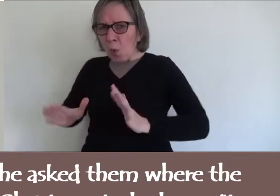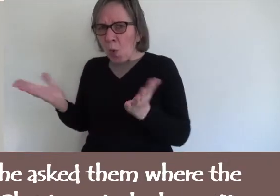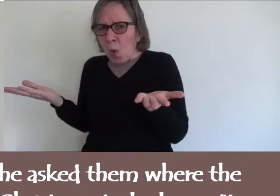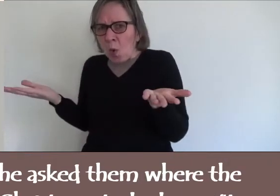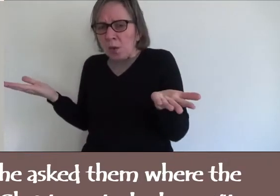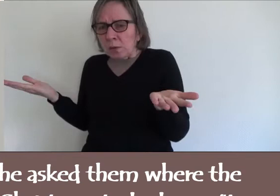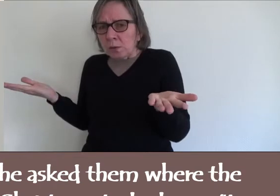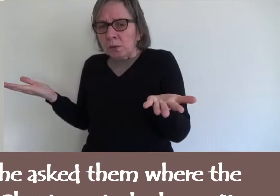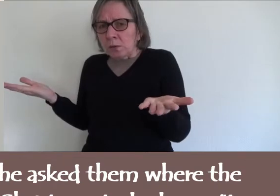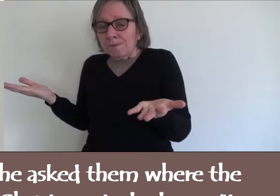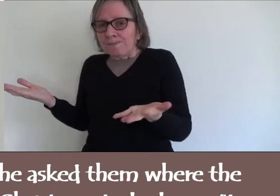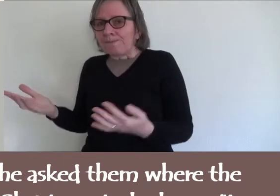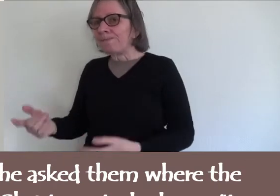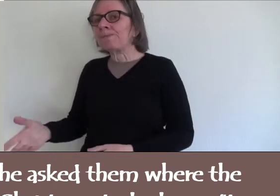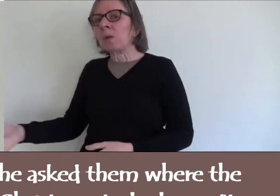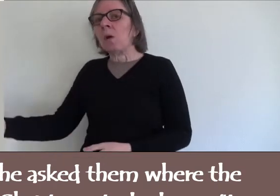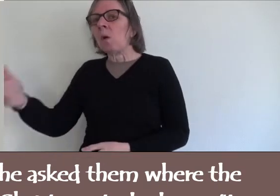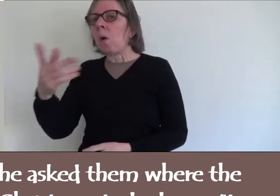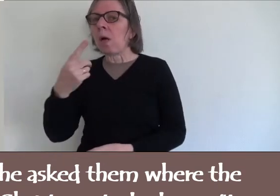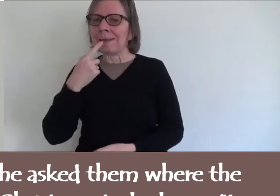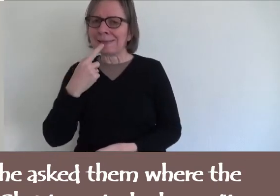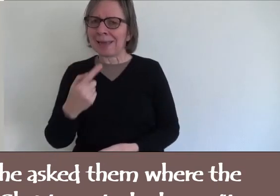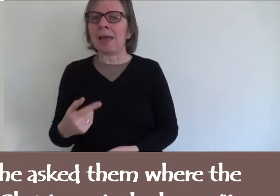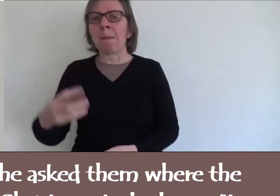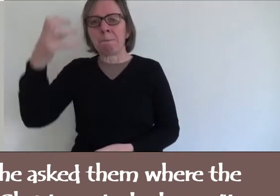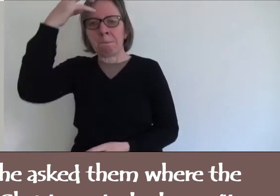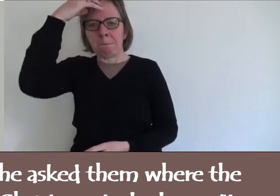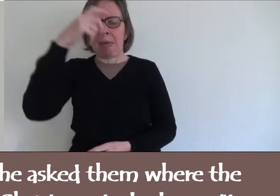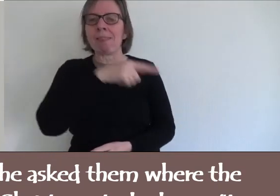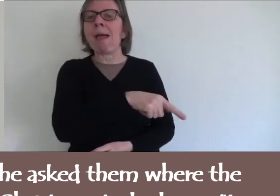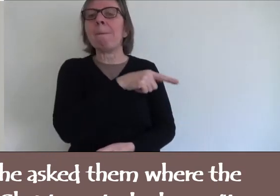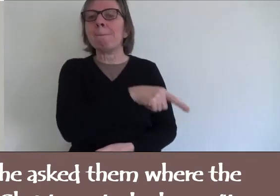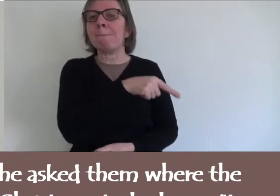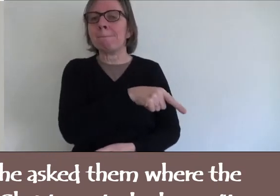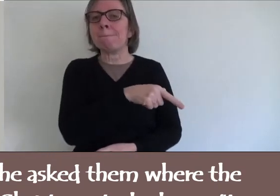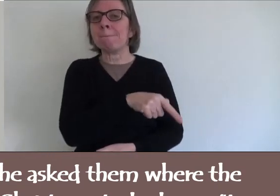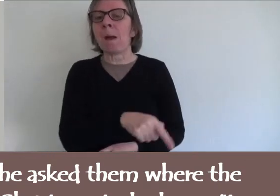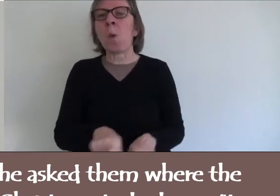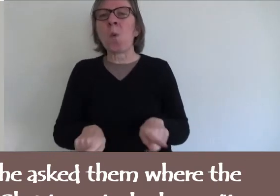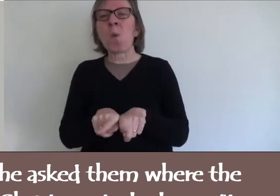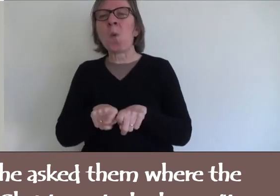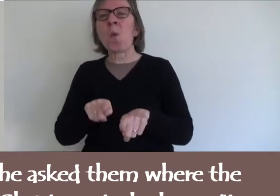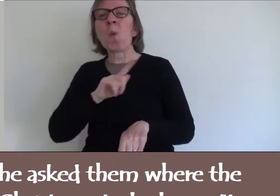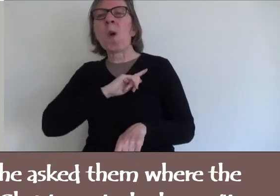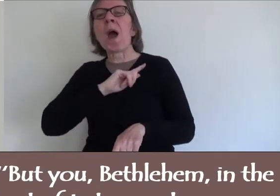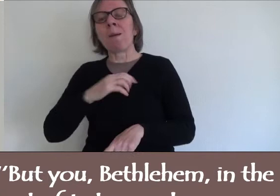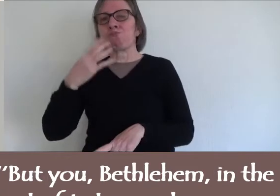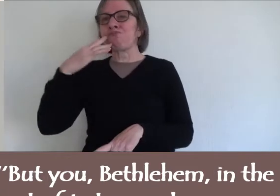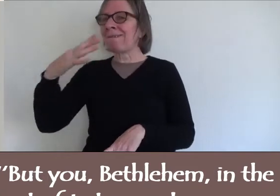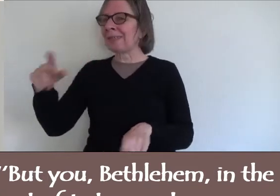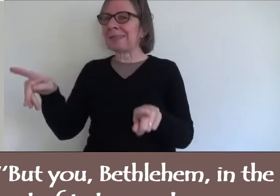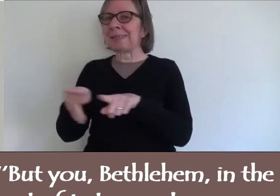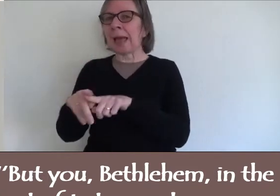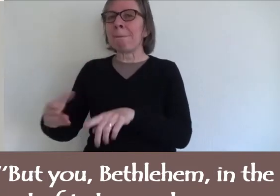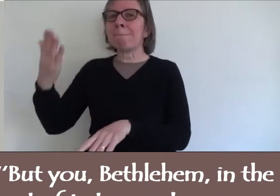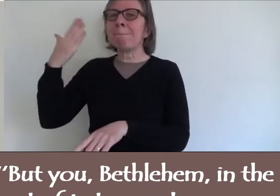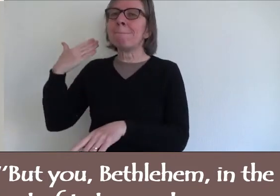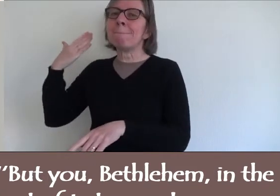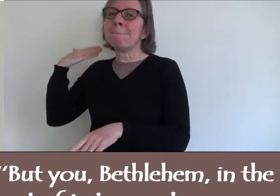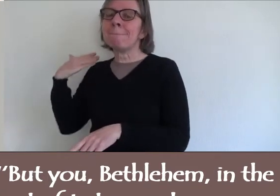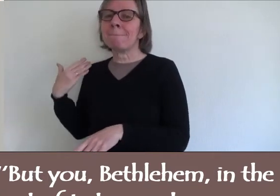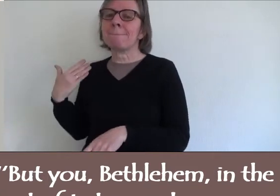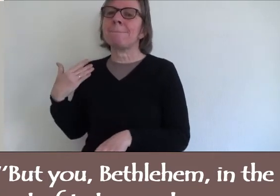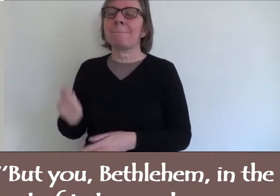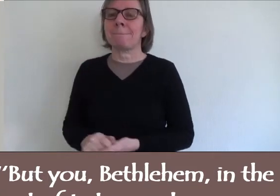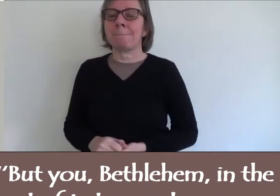born. "In Bethlehem in Judea," they replied, "for this is what the prophet has written. But you, Bethlehem, in